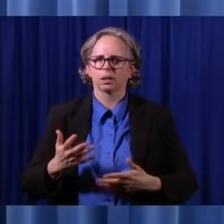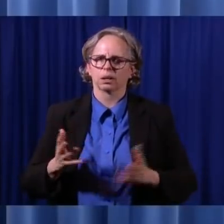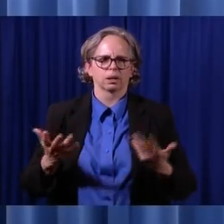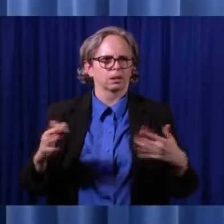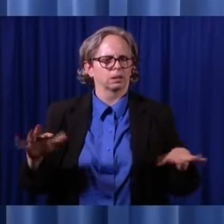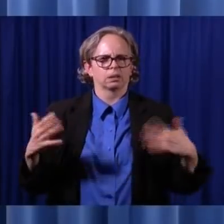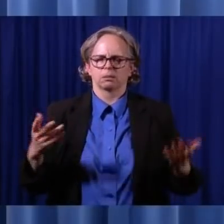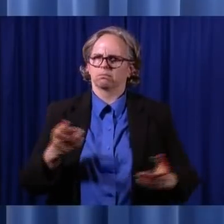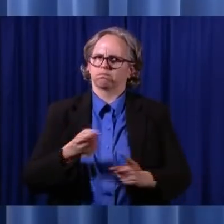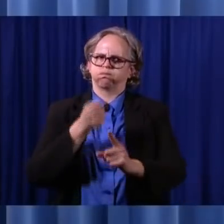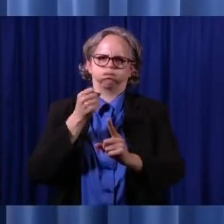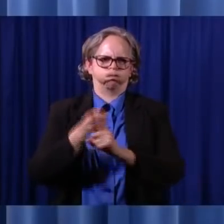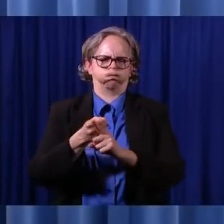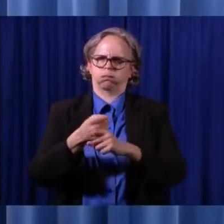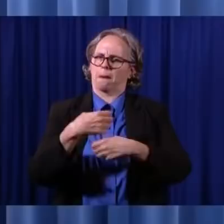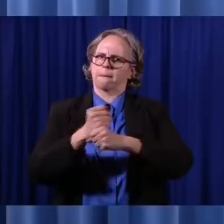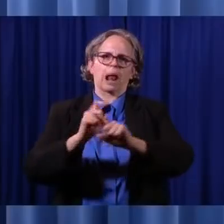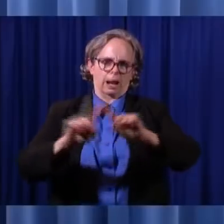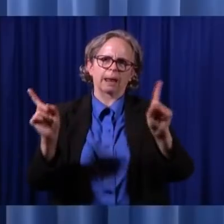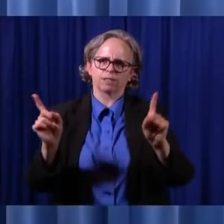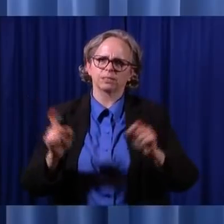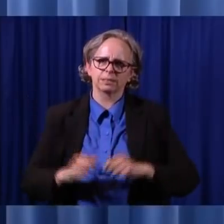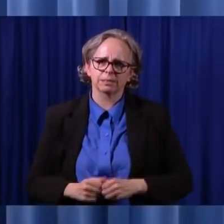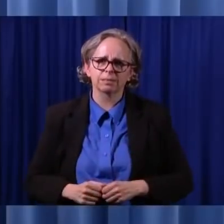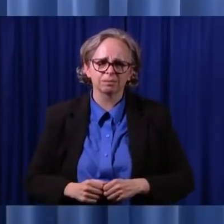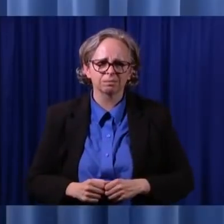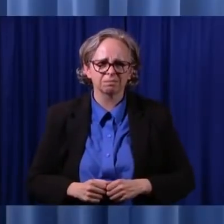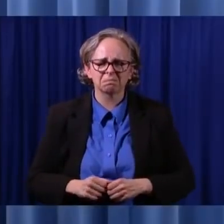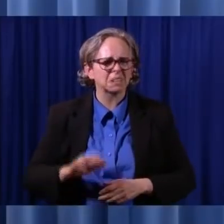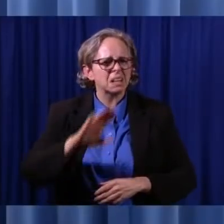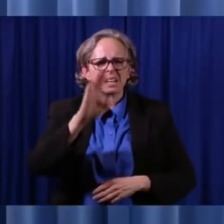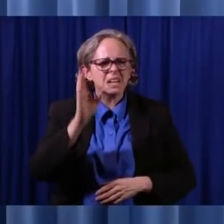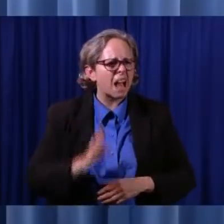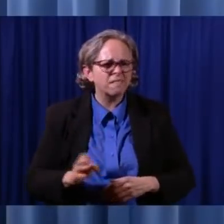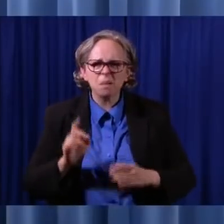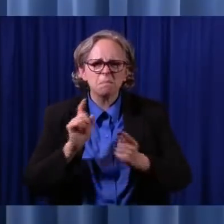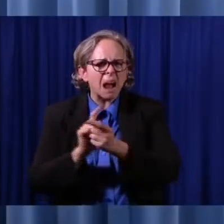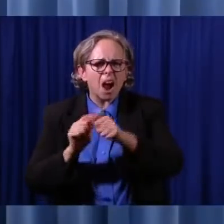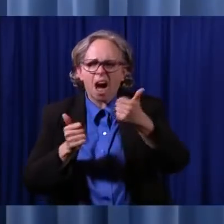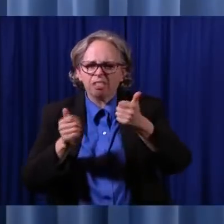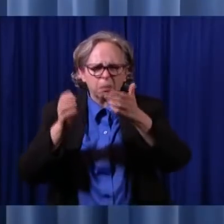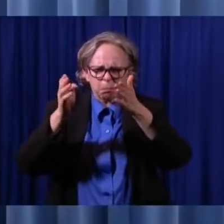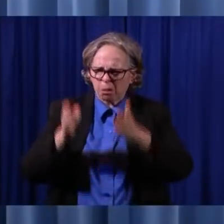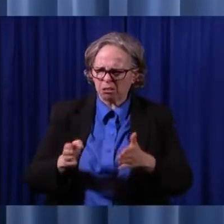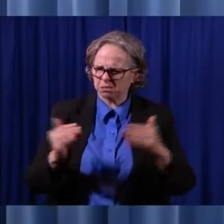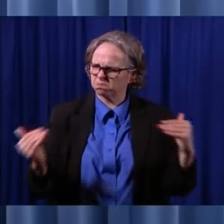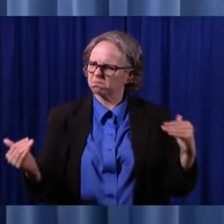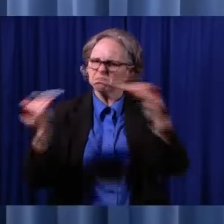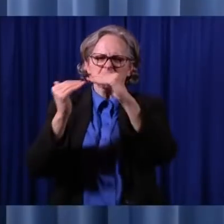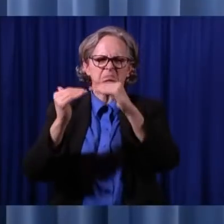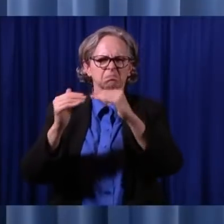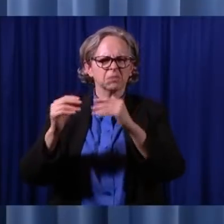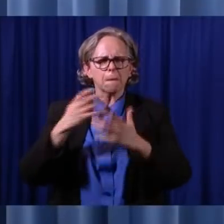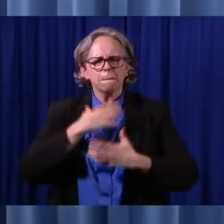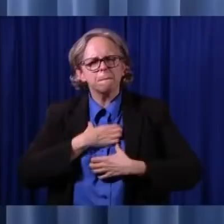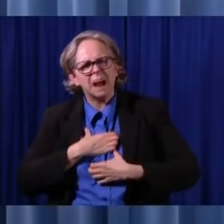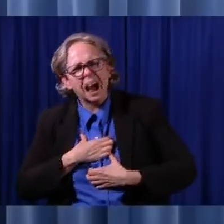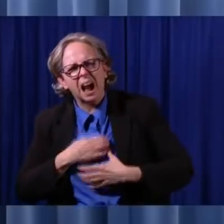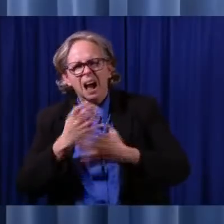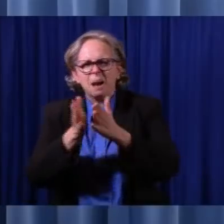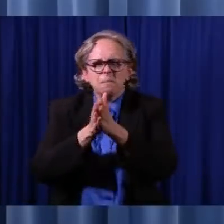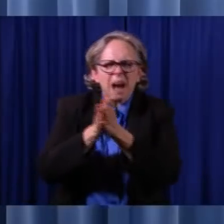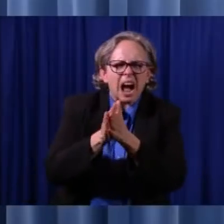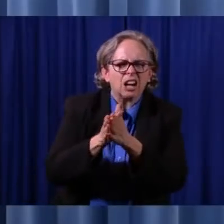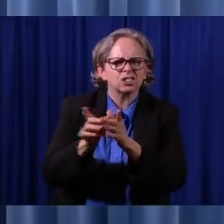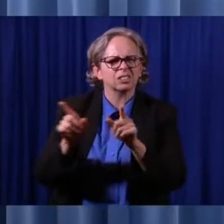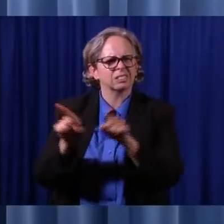one that I've ever met has a more passion for helping people, has a more passion for public